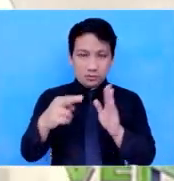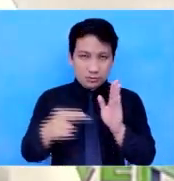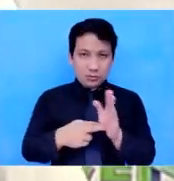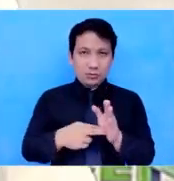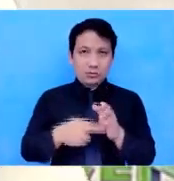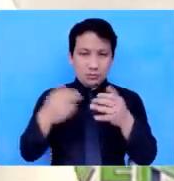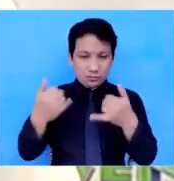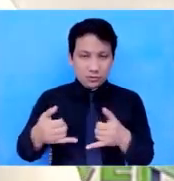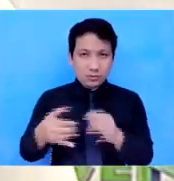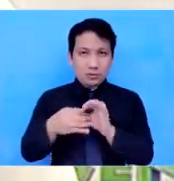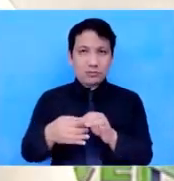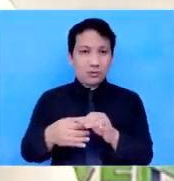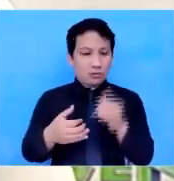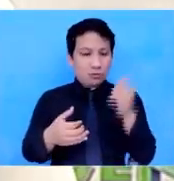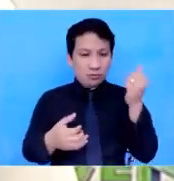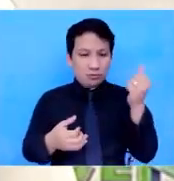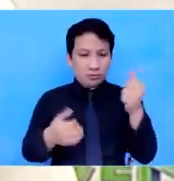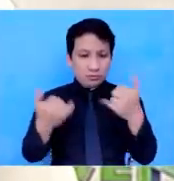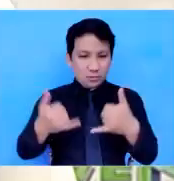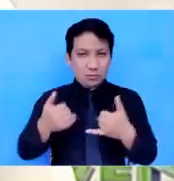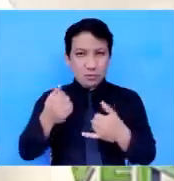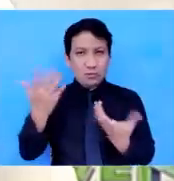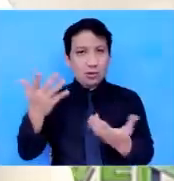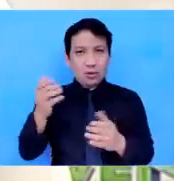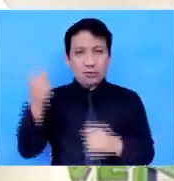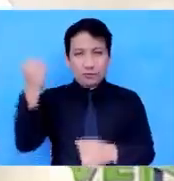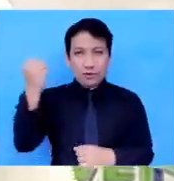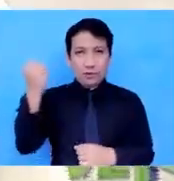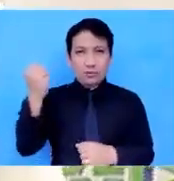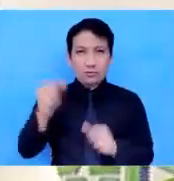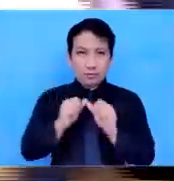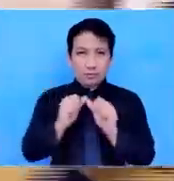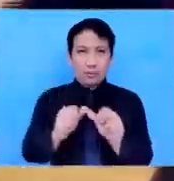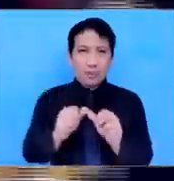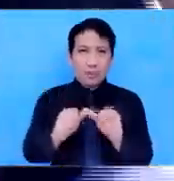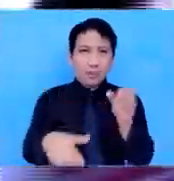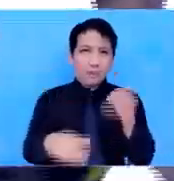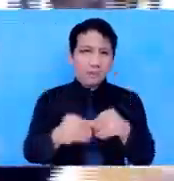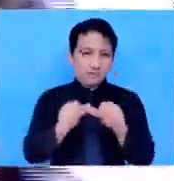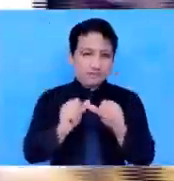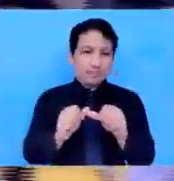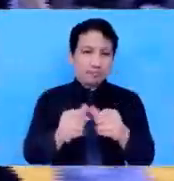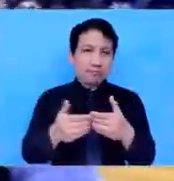D without fouling and to move forward we got to stay on that page